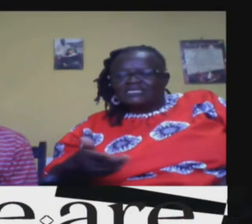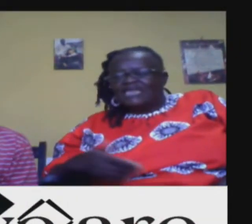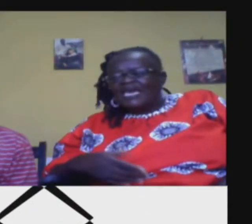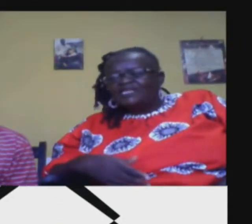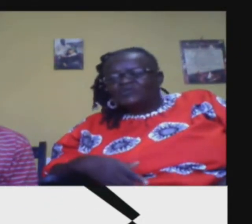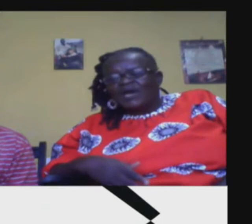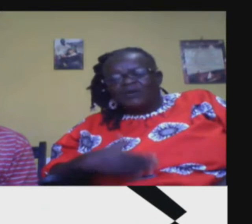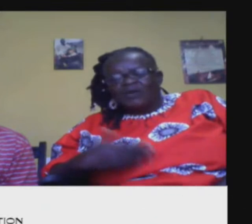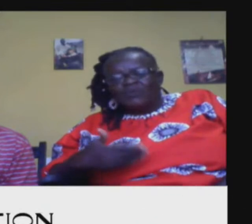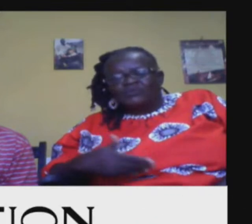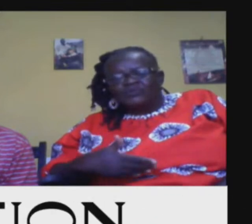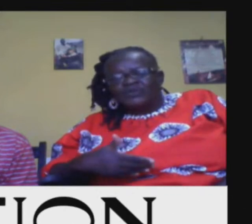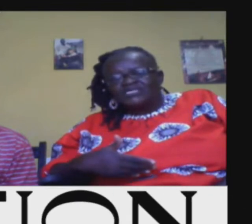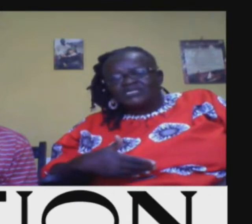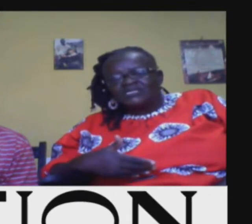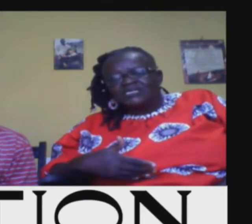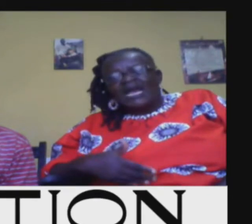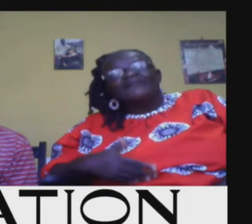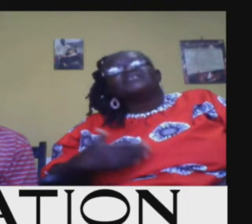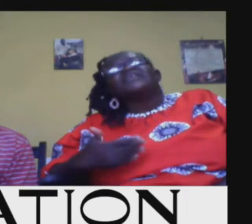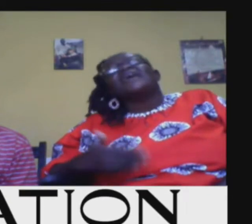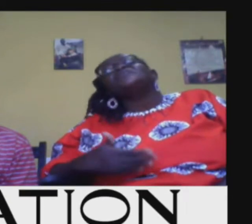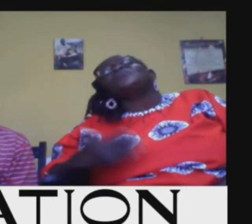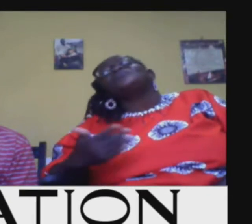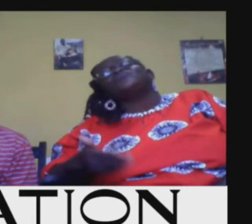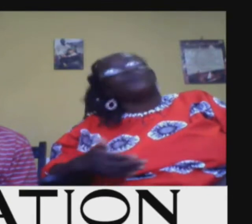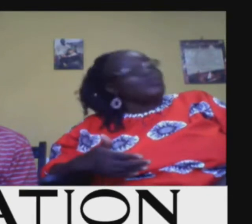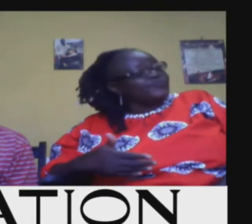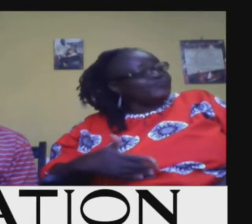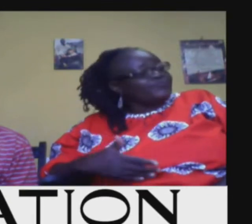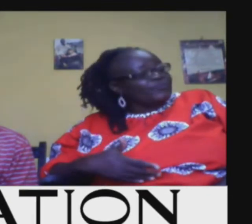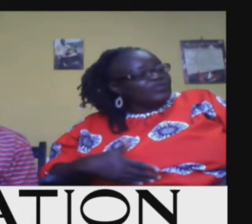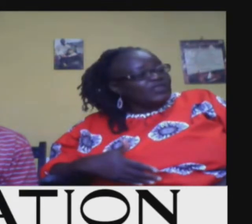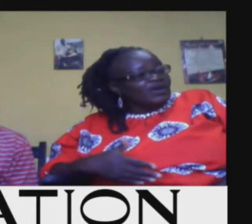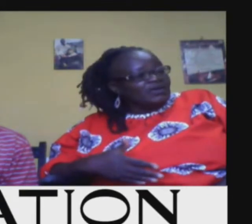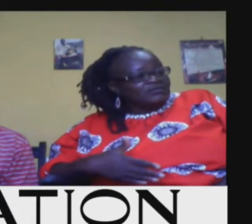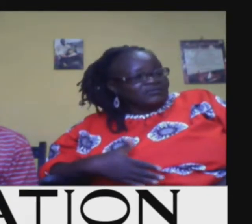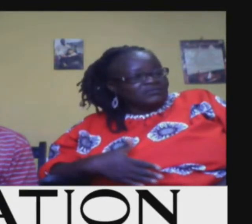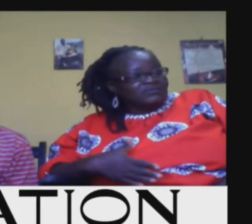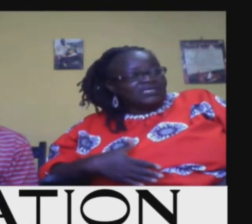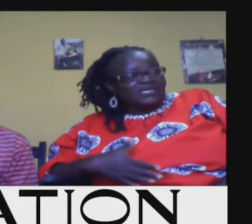the tiles were, I was on crutches, and the tiles were so,